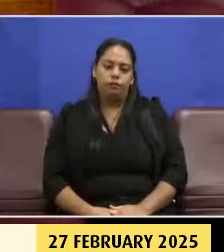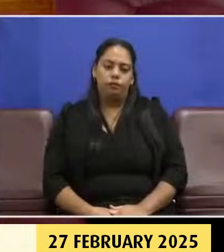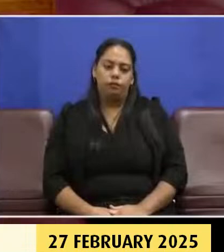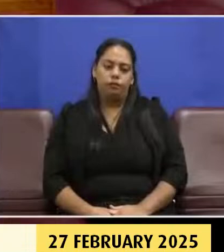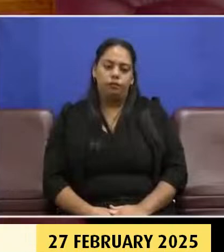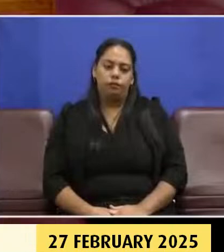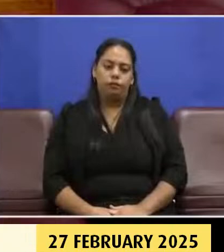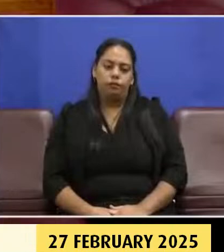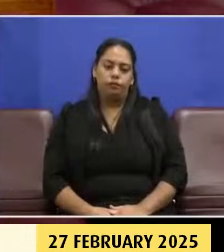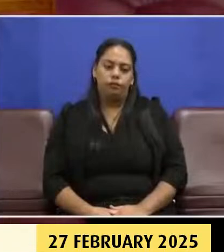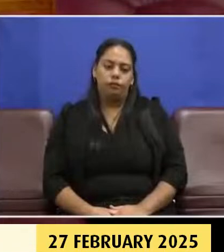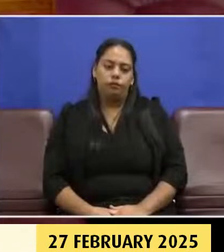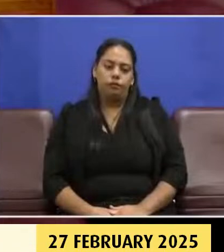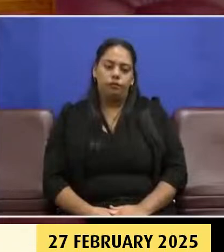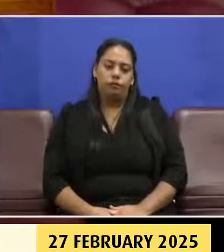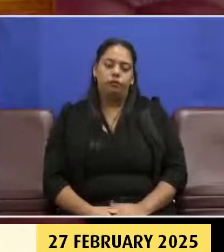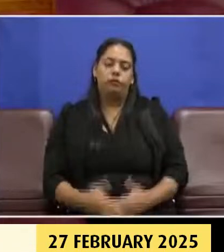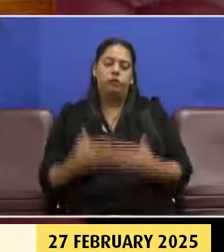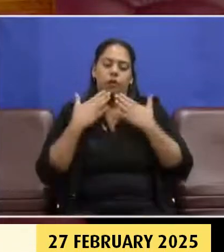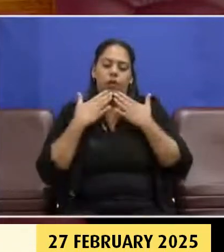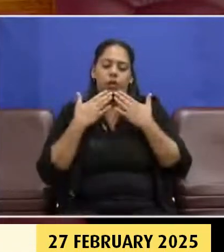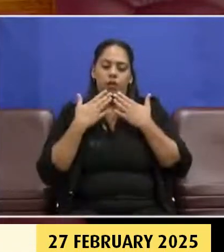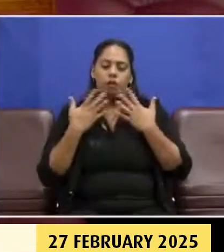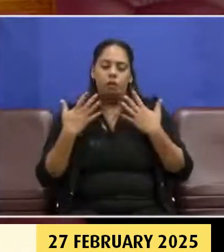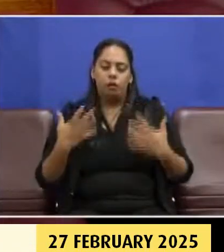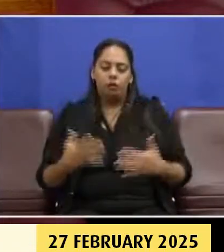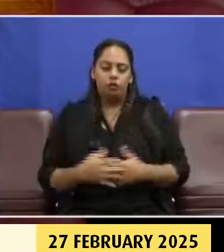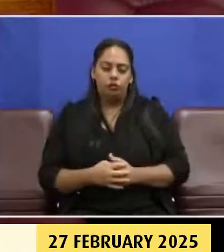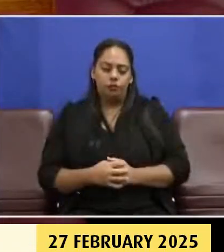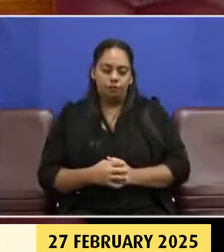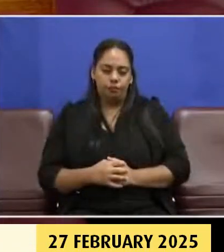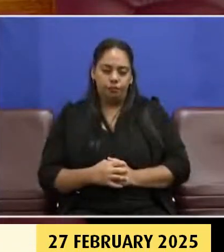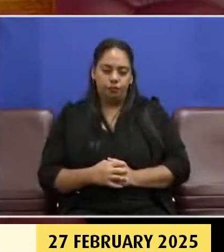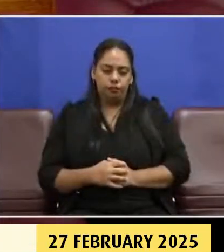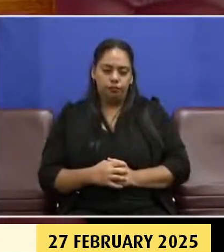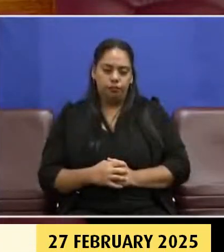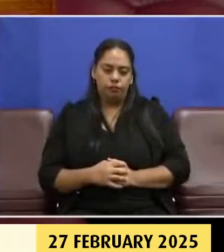Thank you very much, Chair.